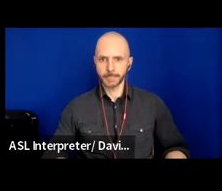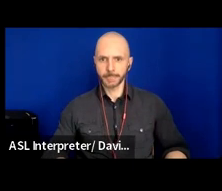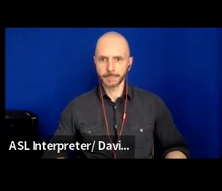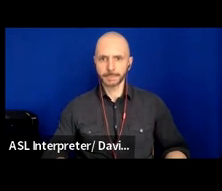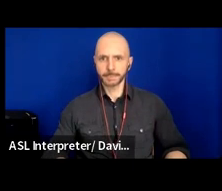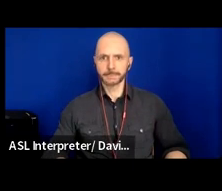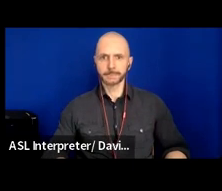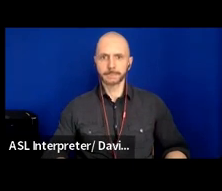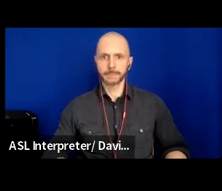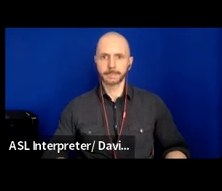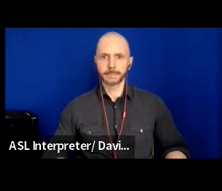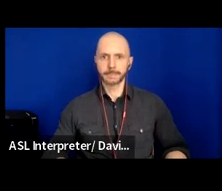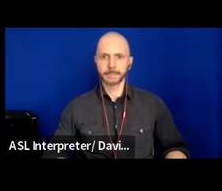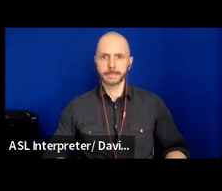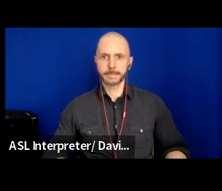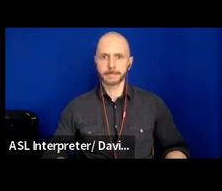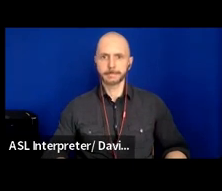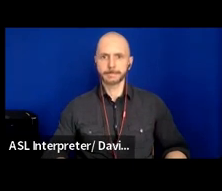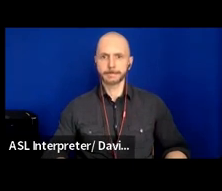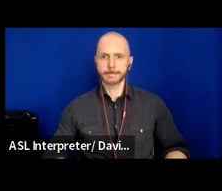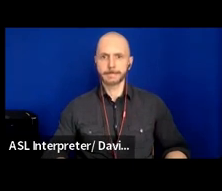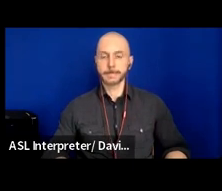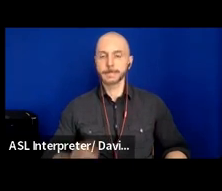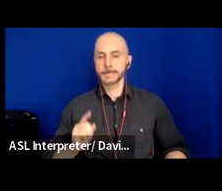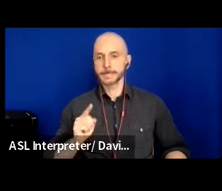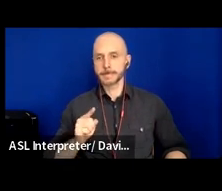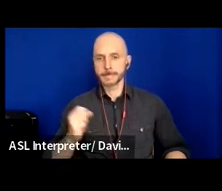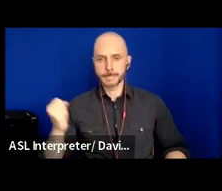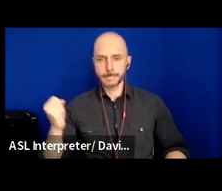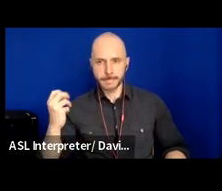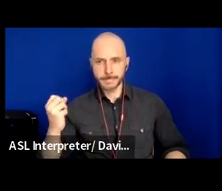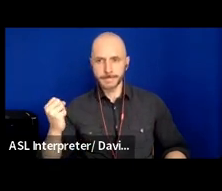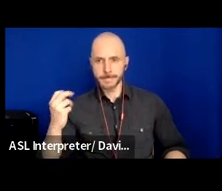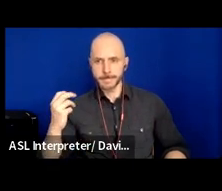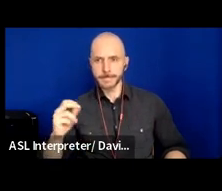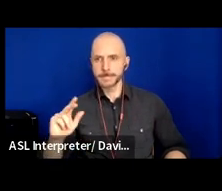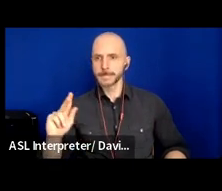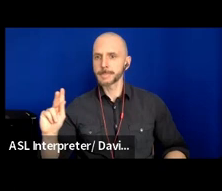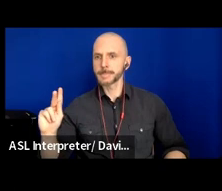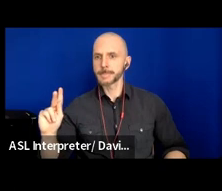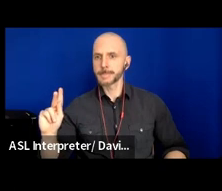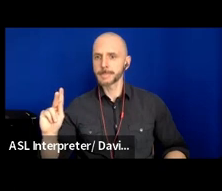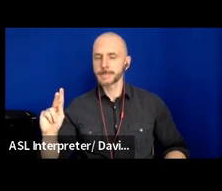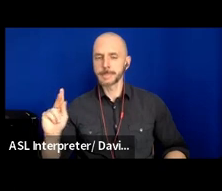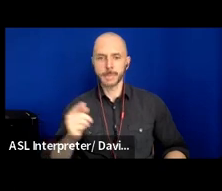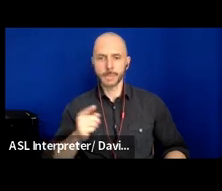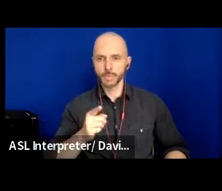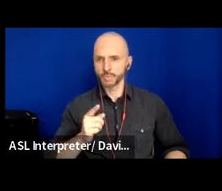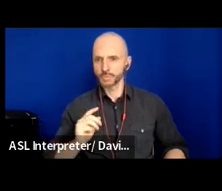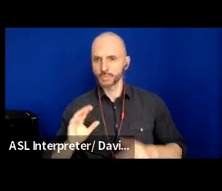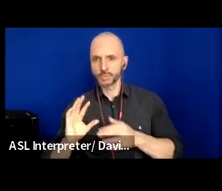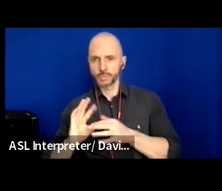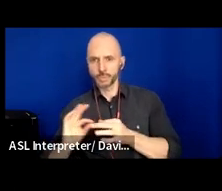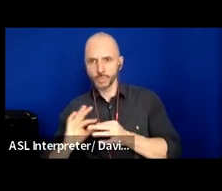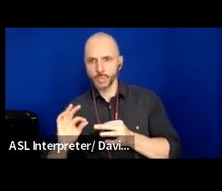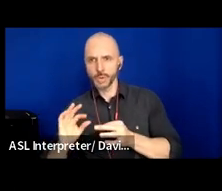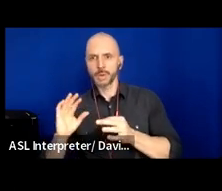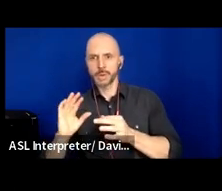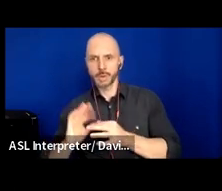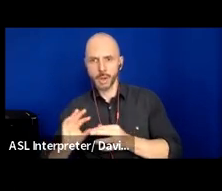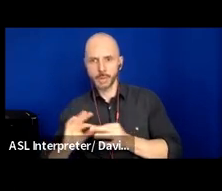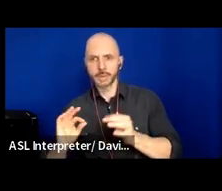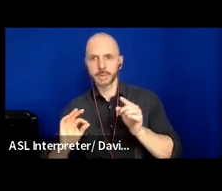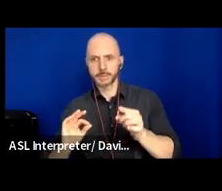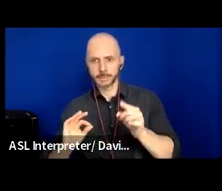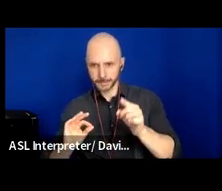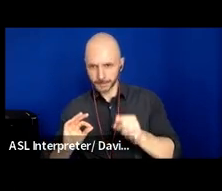as allies in the hall. Valerie, how our room has been run. Okay, so hopefully, Joseph, you're following along because it's coming pretty fast